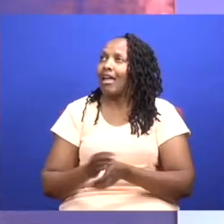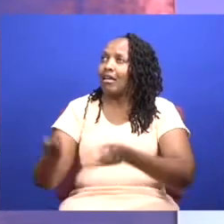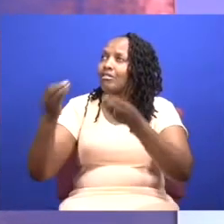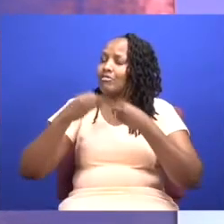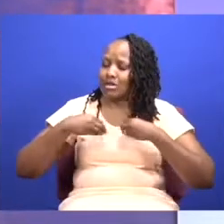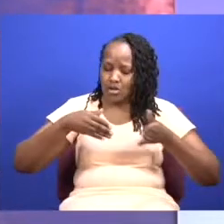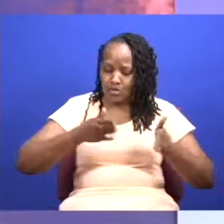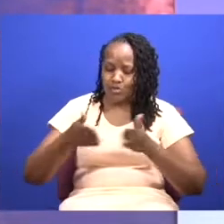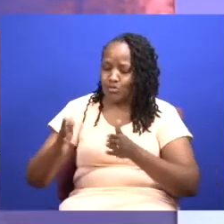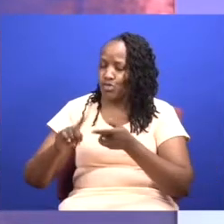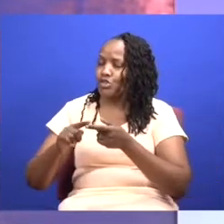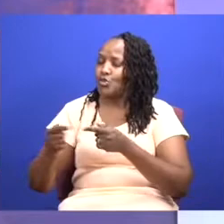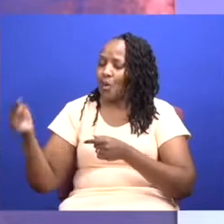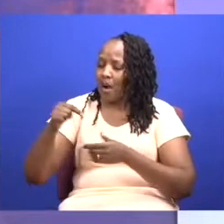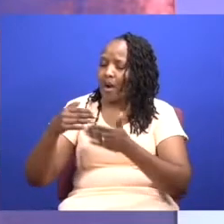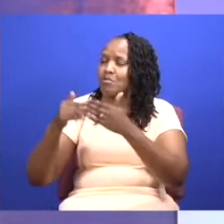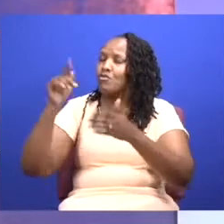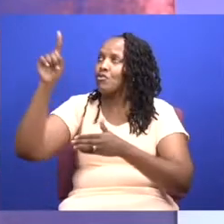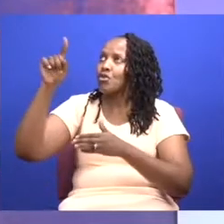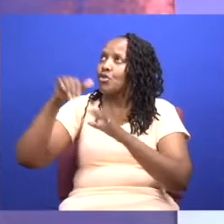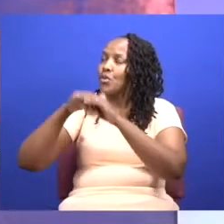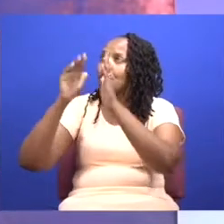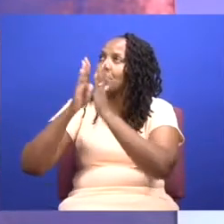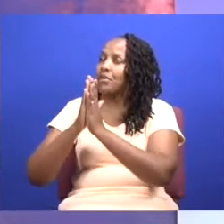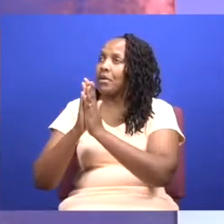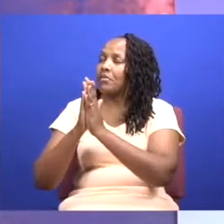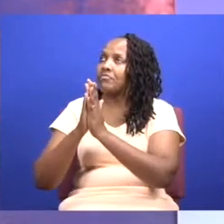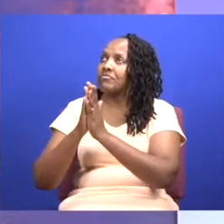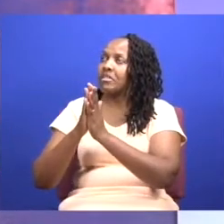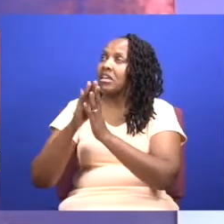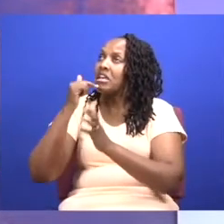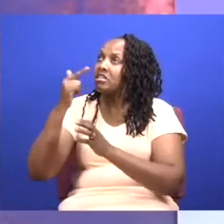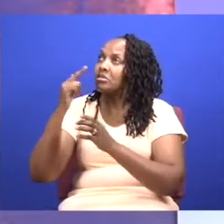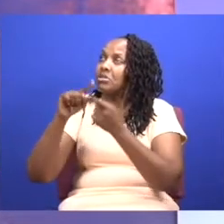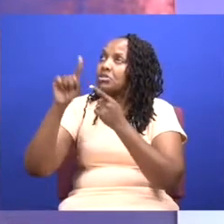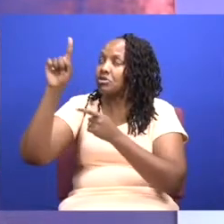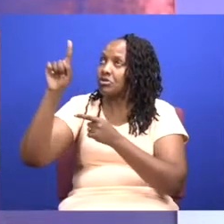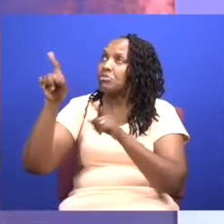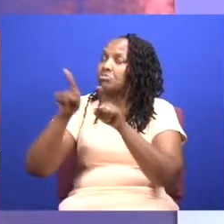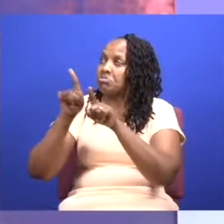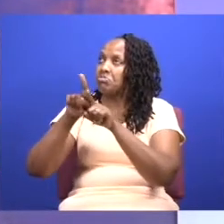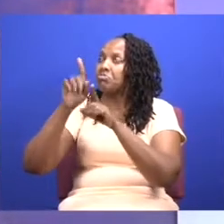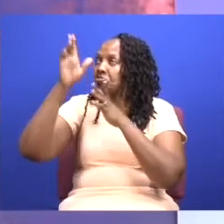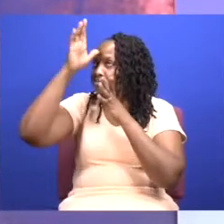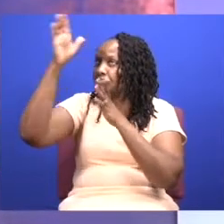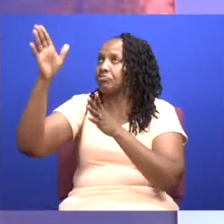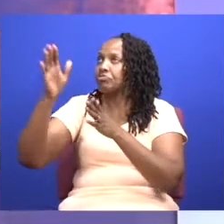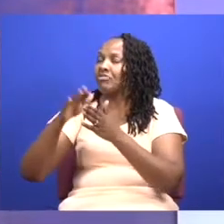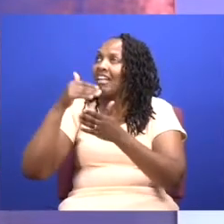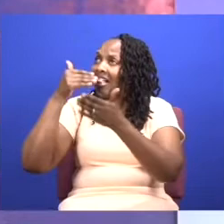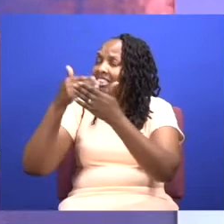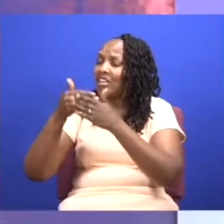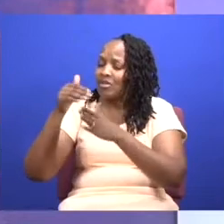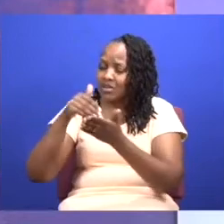opportunity, Lord, to come before you in prayer and to speak to you as our Father. Thank you that you sent your Son, Jesus Christ, who died for